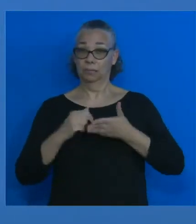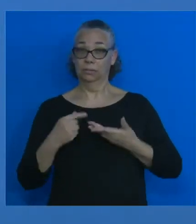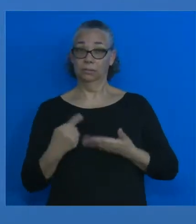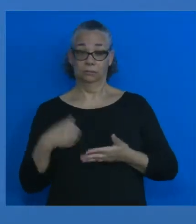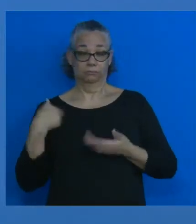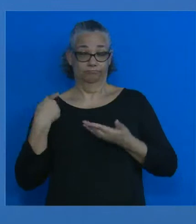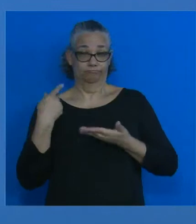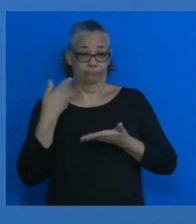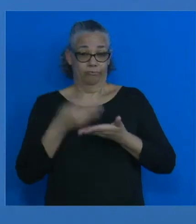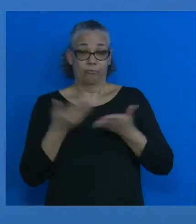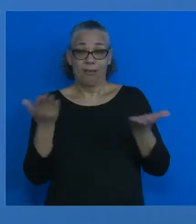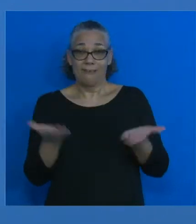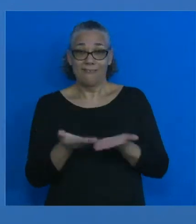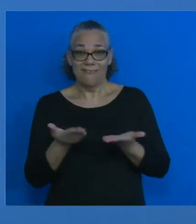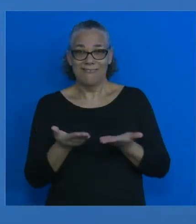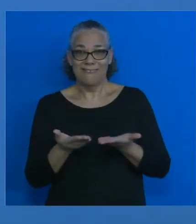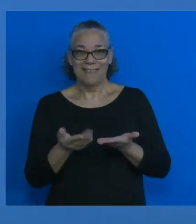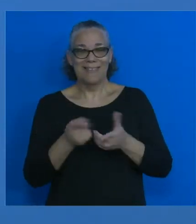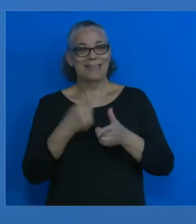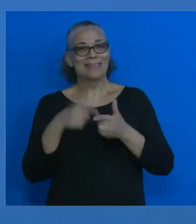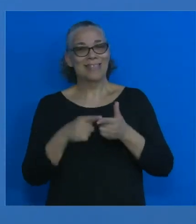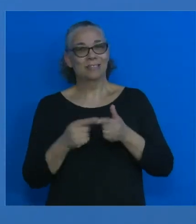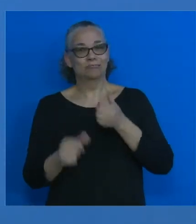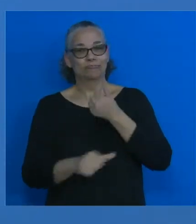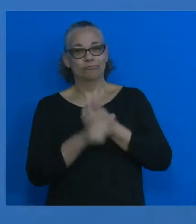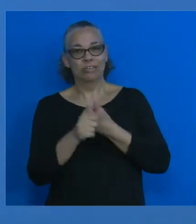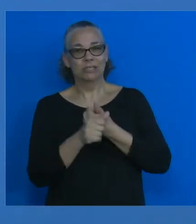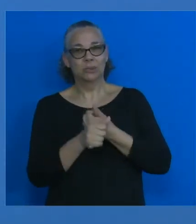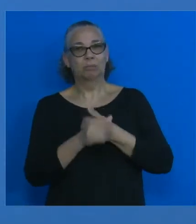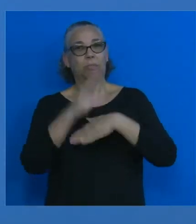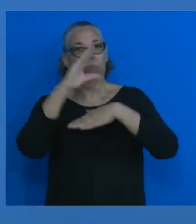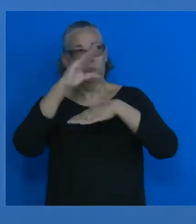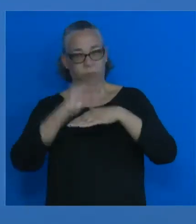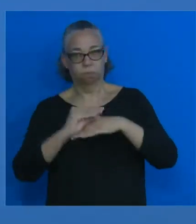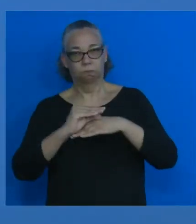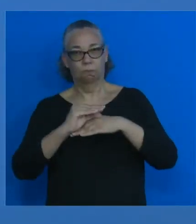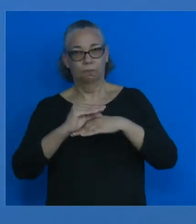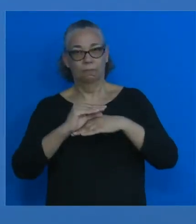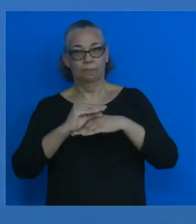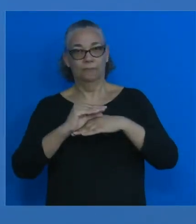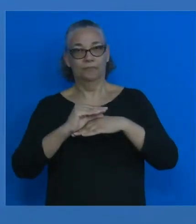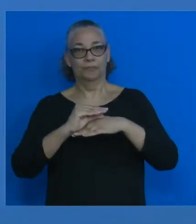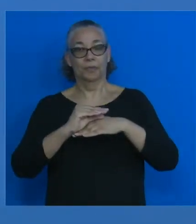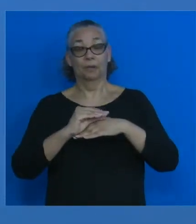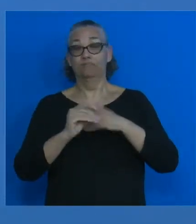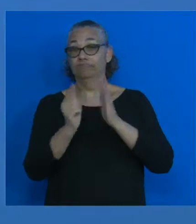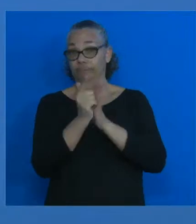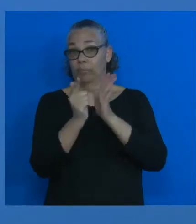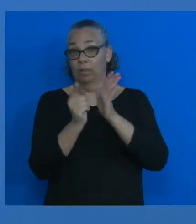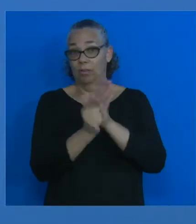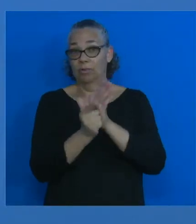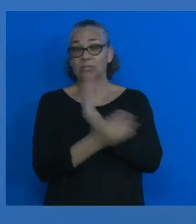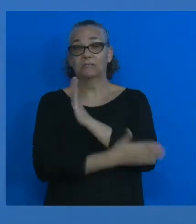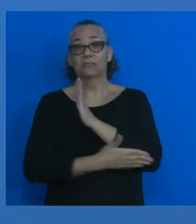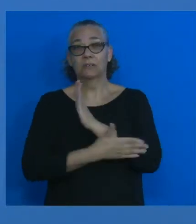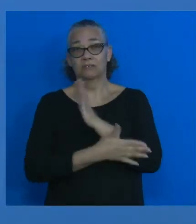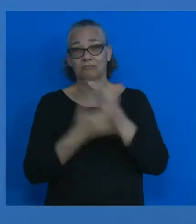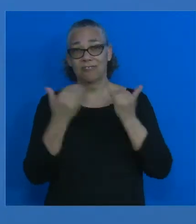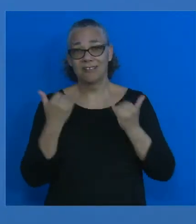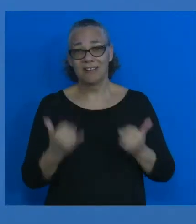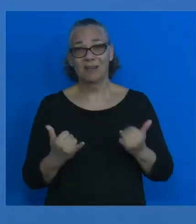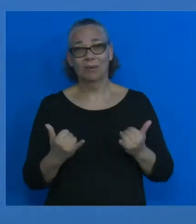tired, the risk would be far reduced. The laws of the country right